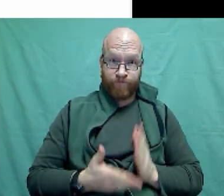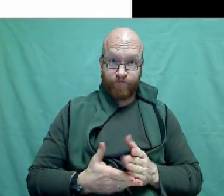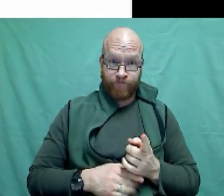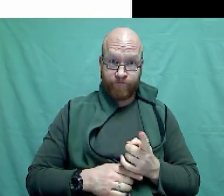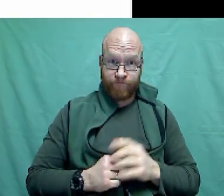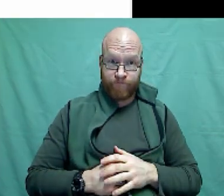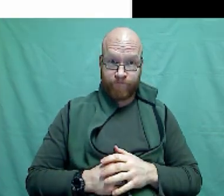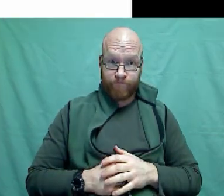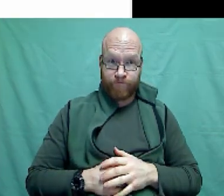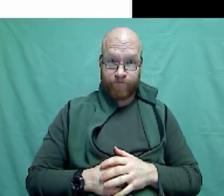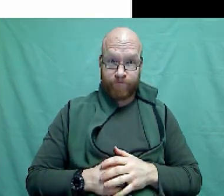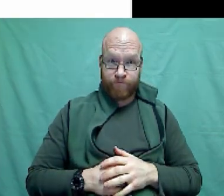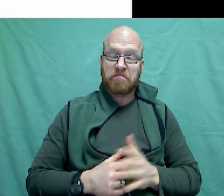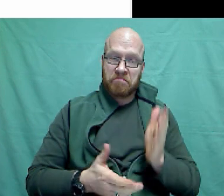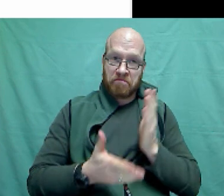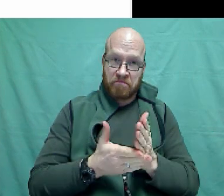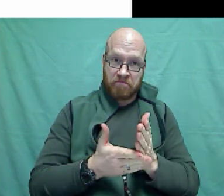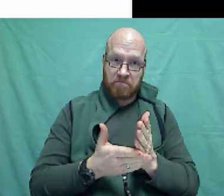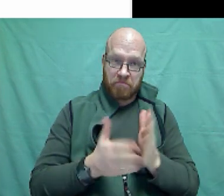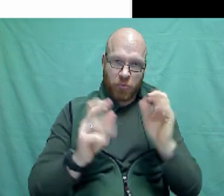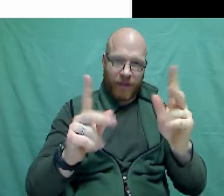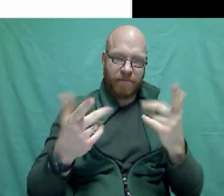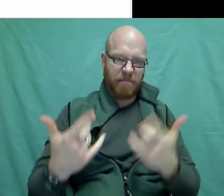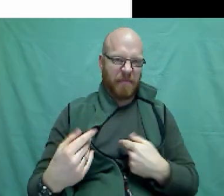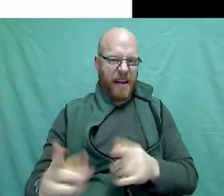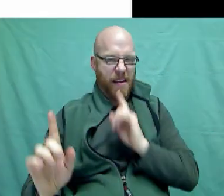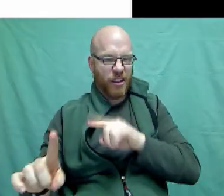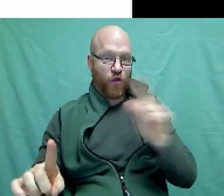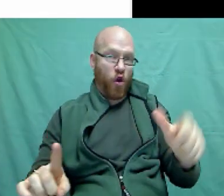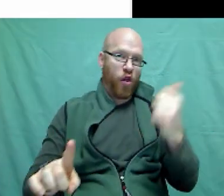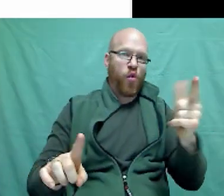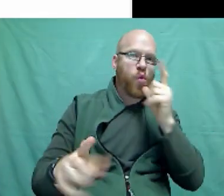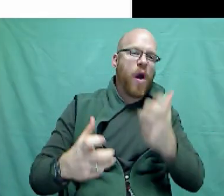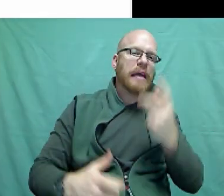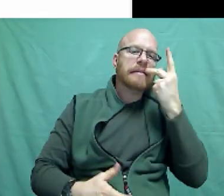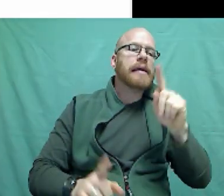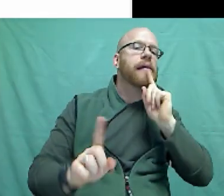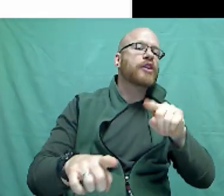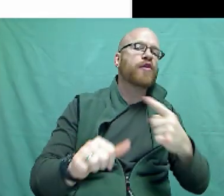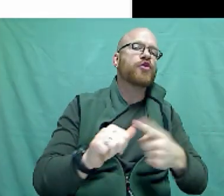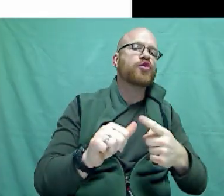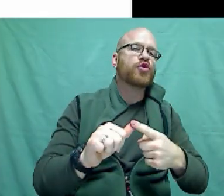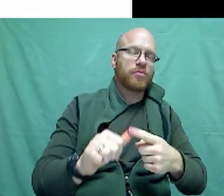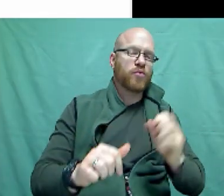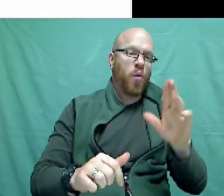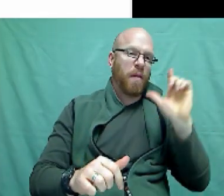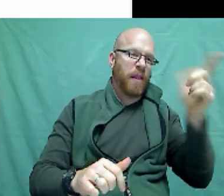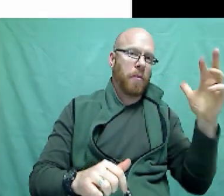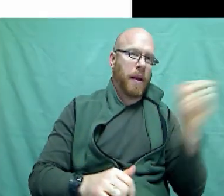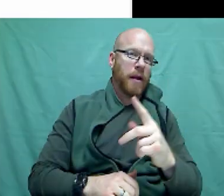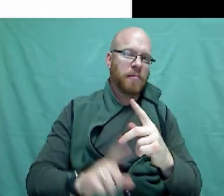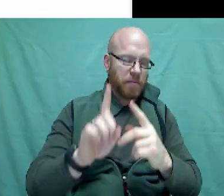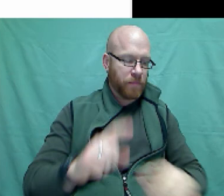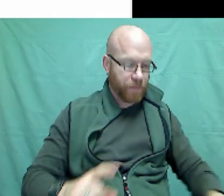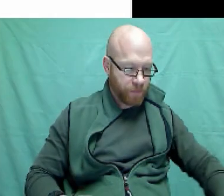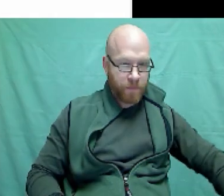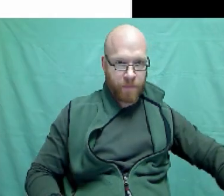Okay, you stopped it, right? All right, so stop it. Okay, now I'm going to give the answer. Whoever wants to see the answer, continue watching.